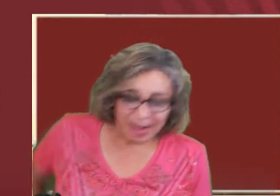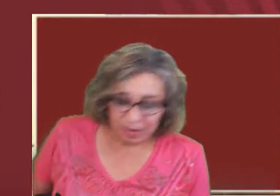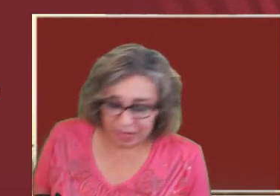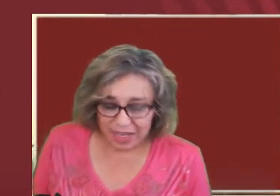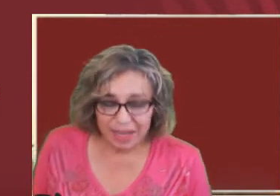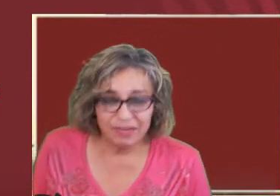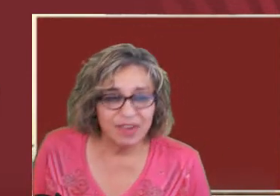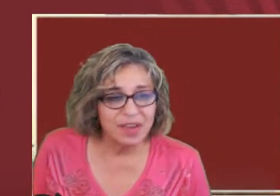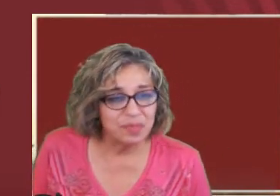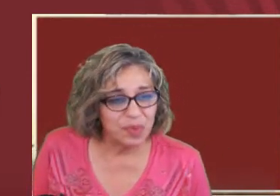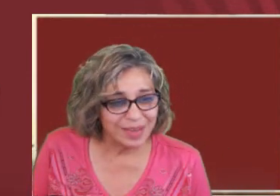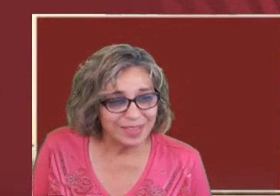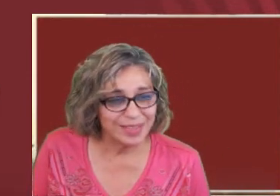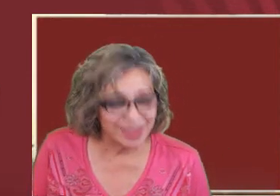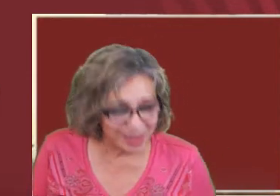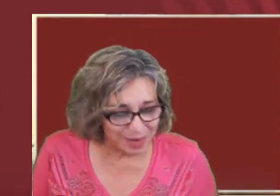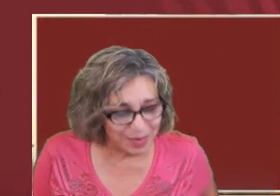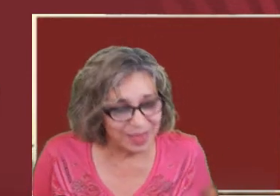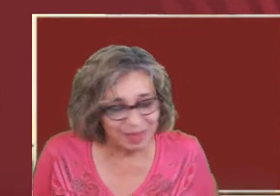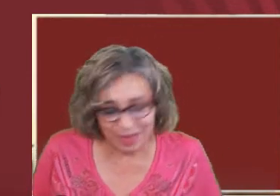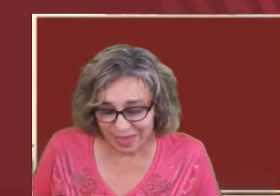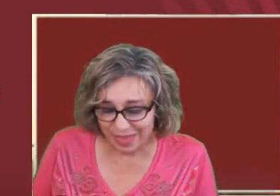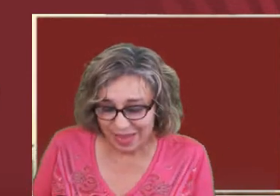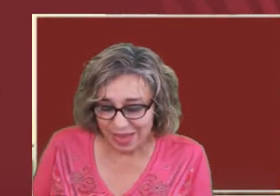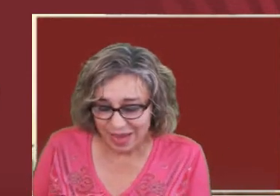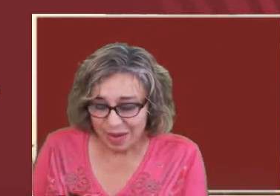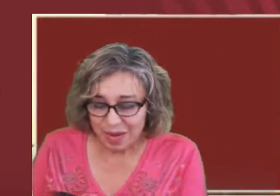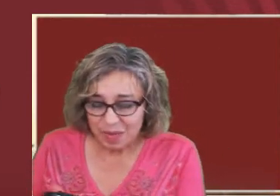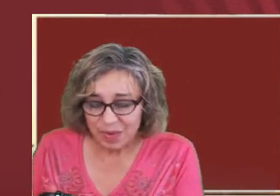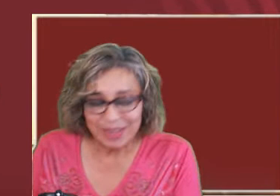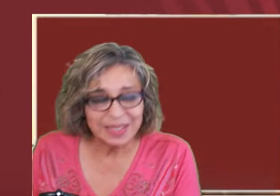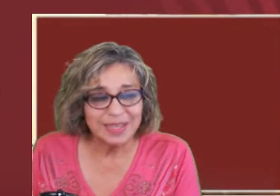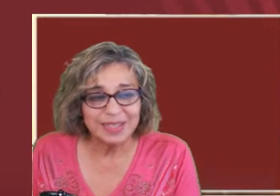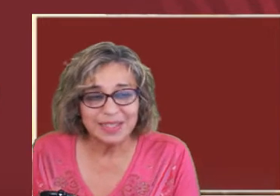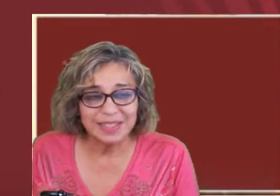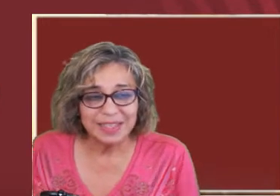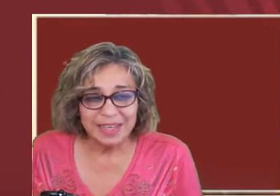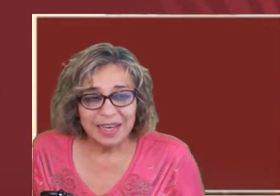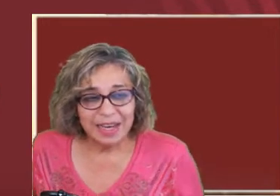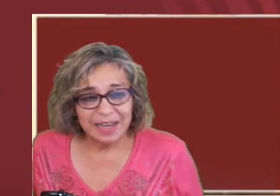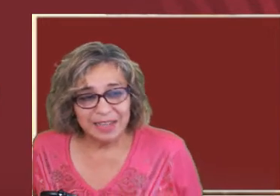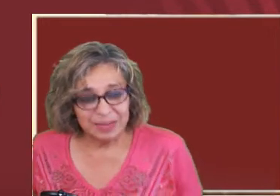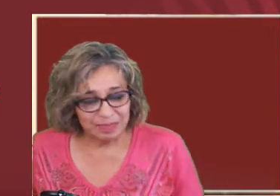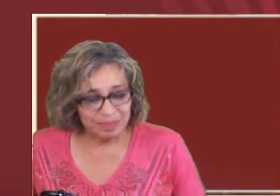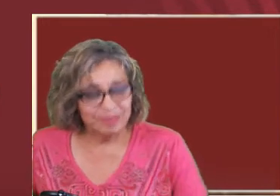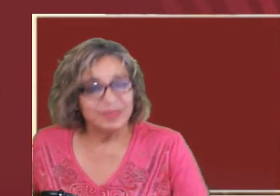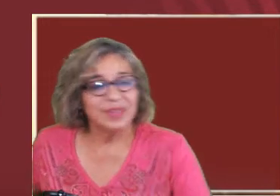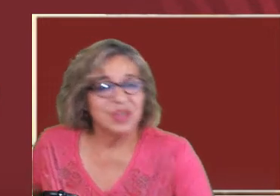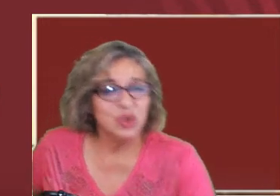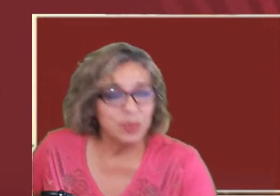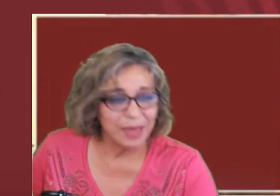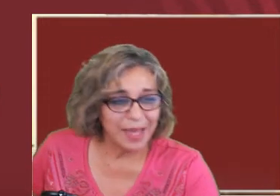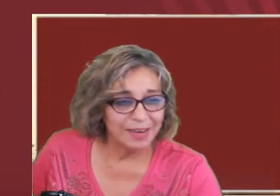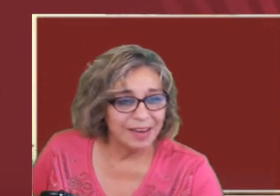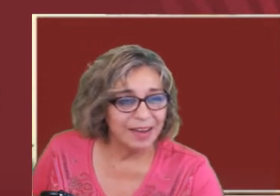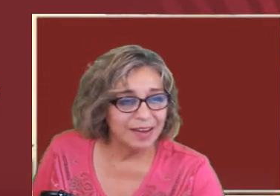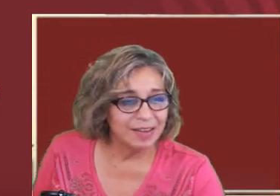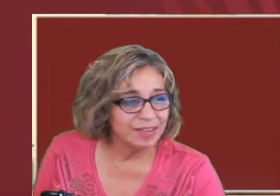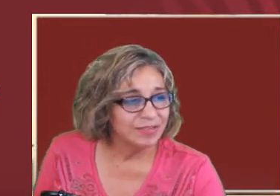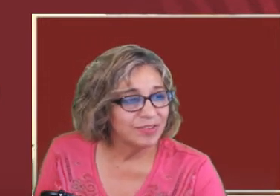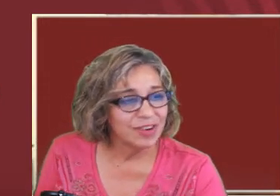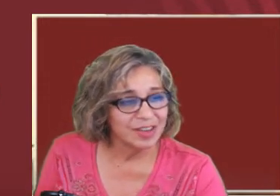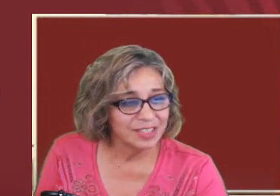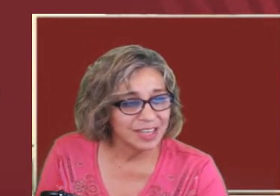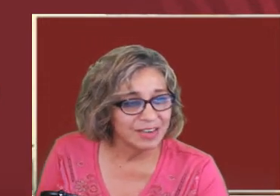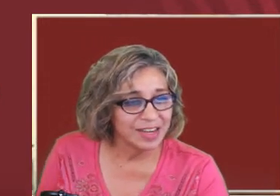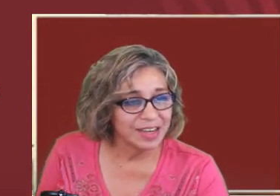and I was very impressed, you know, with the president's new plan